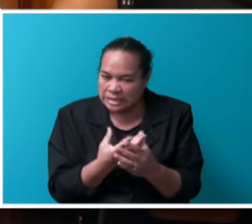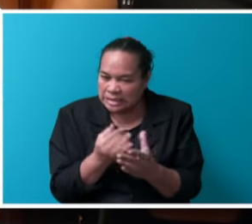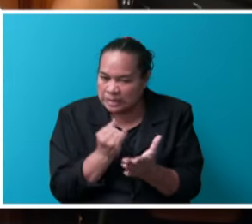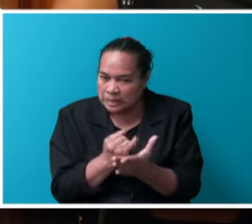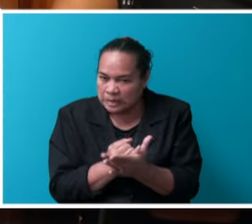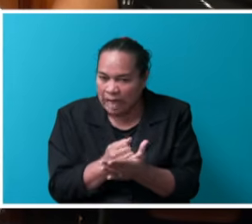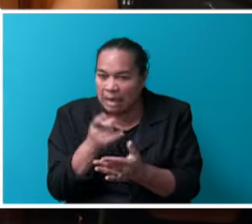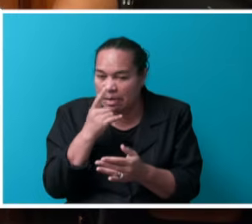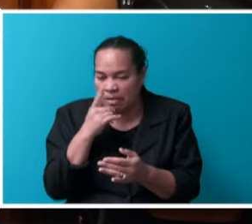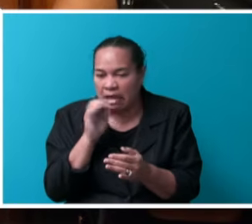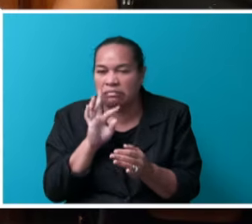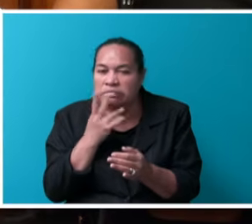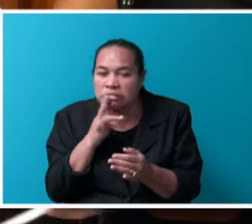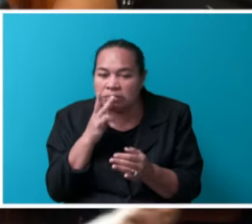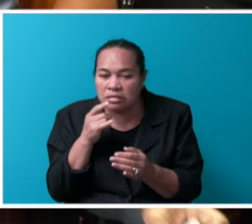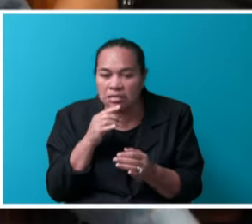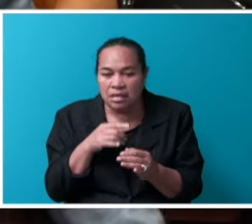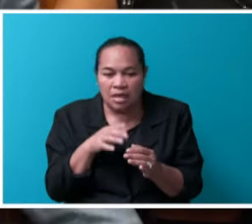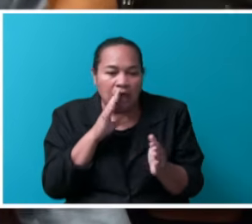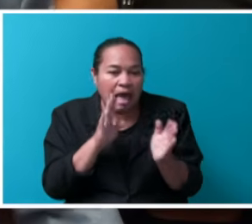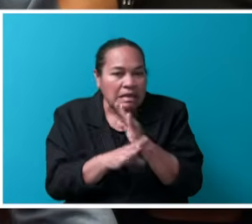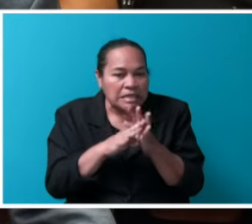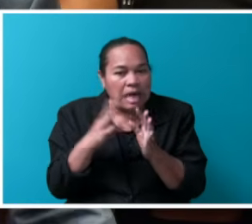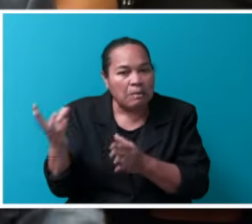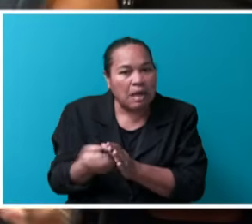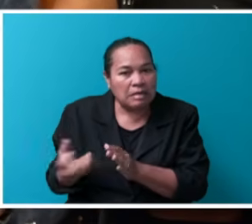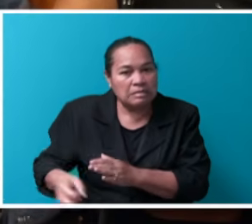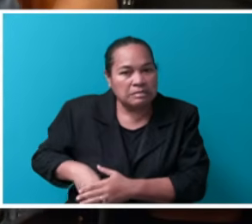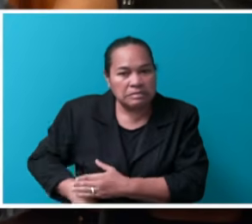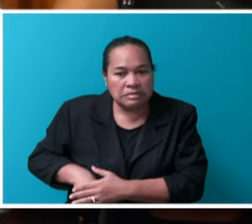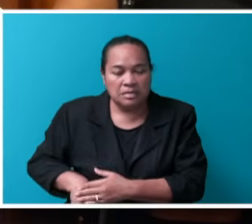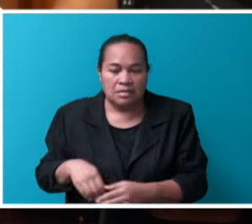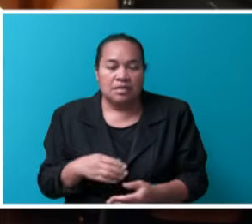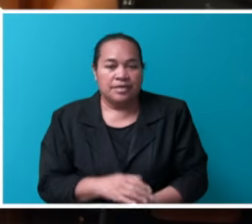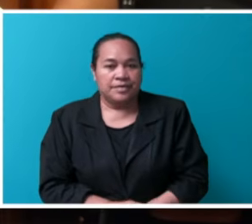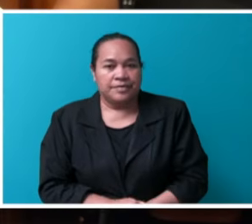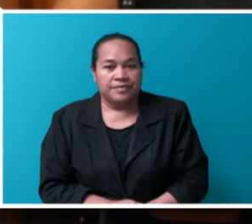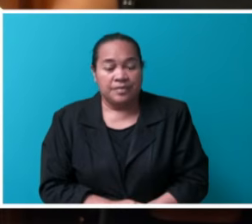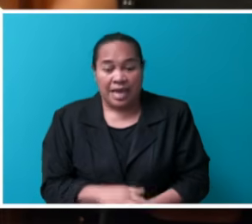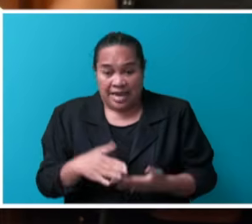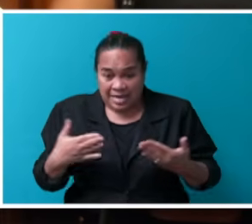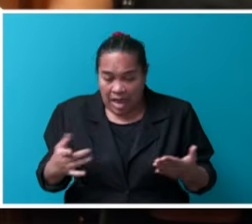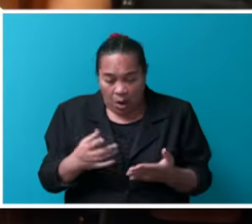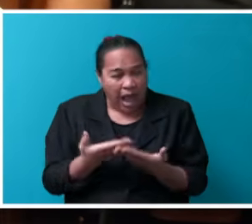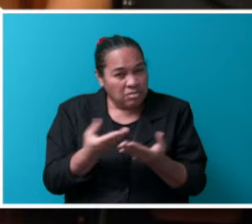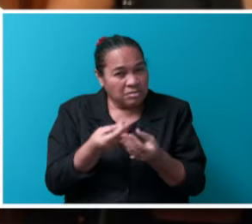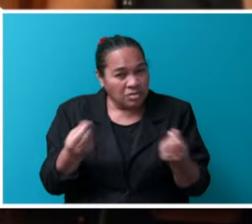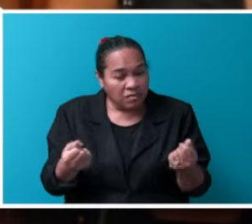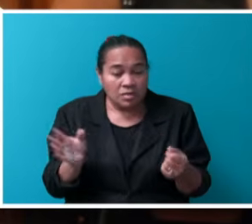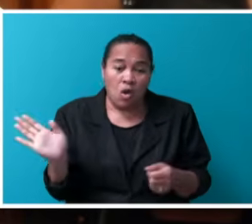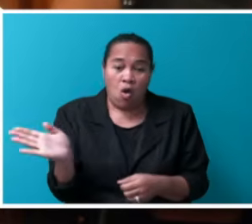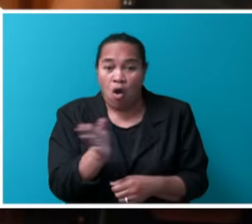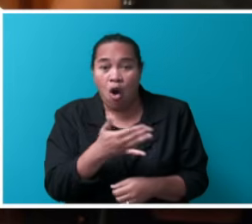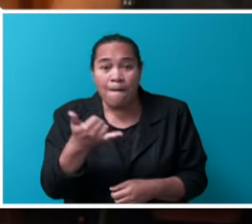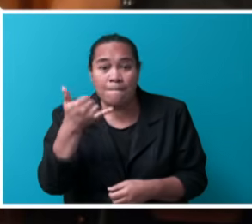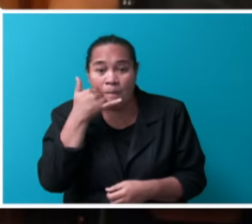money laundering, and underground economic activity through digital wallets. To address this, all mobile wallet